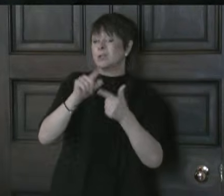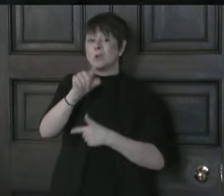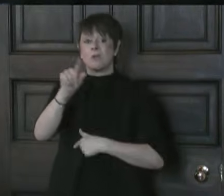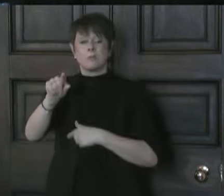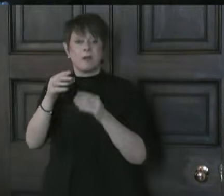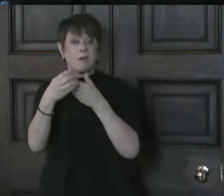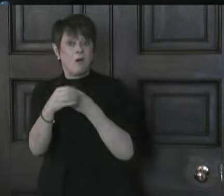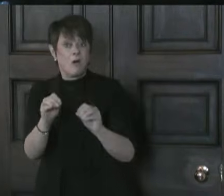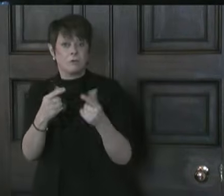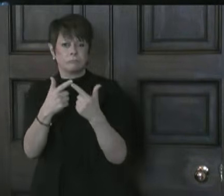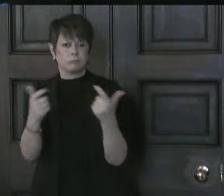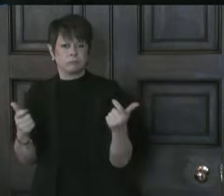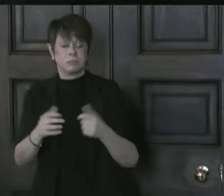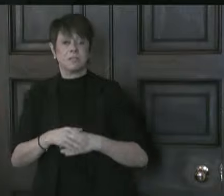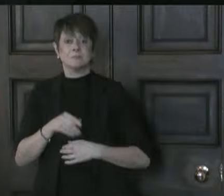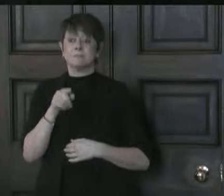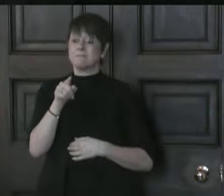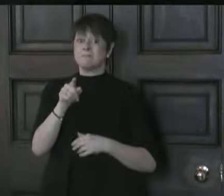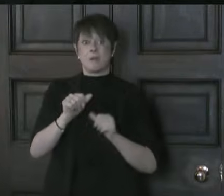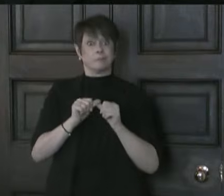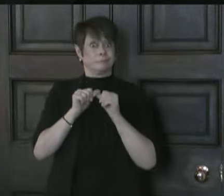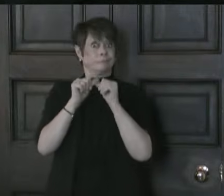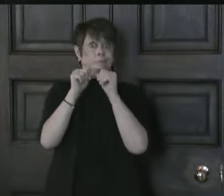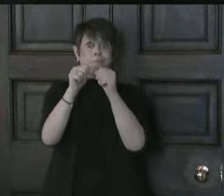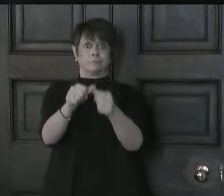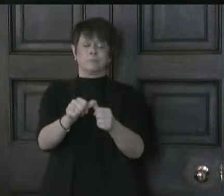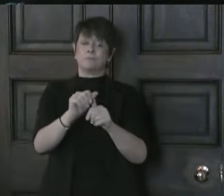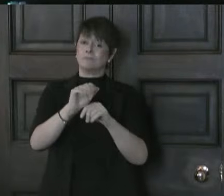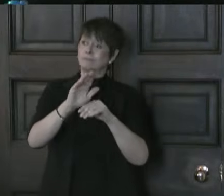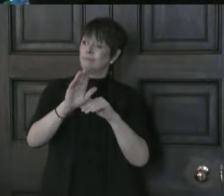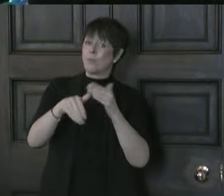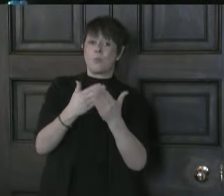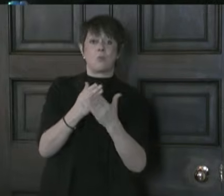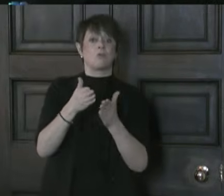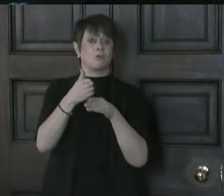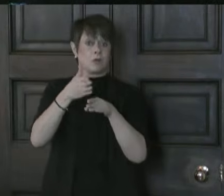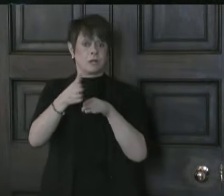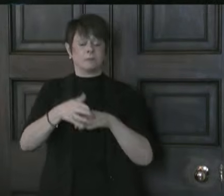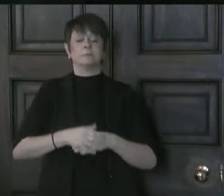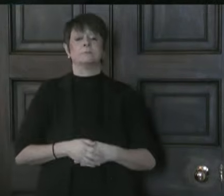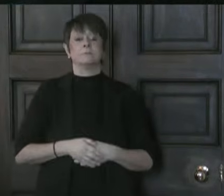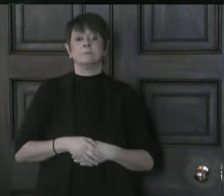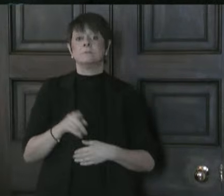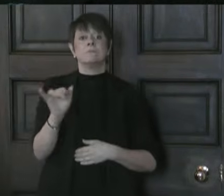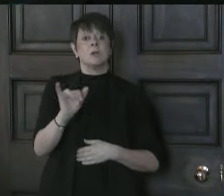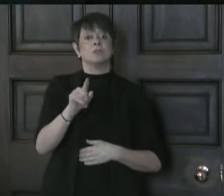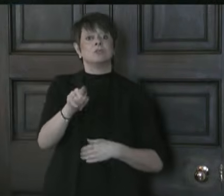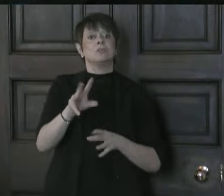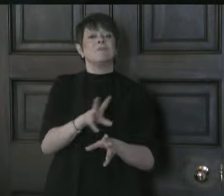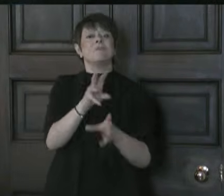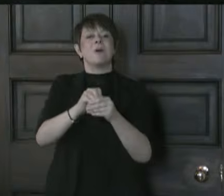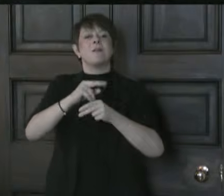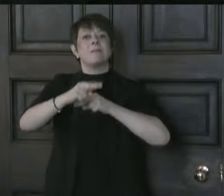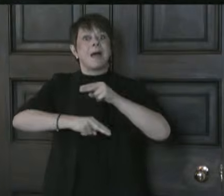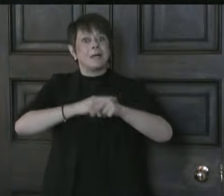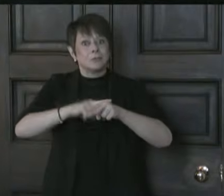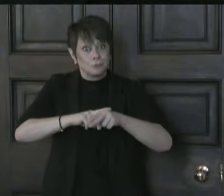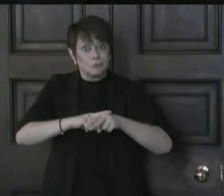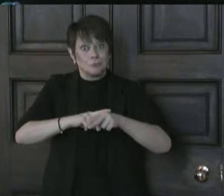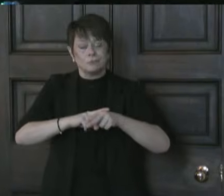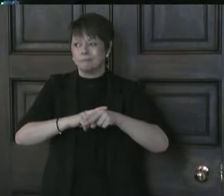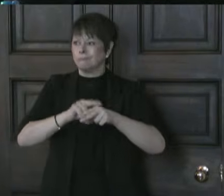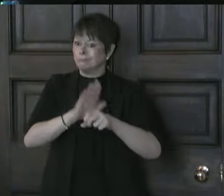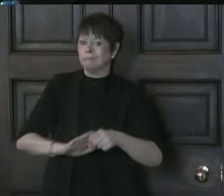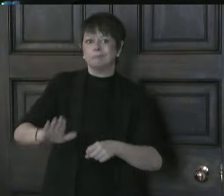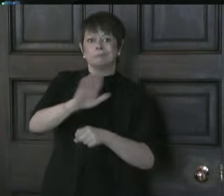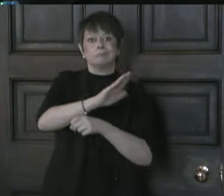This approach carried on throughout her career. Ms. Reed was also active on the national scene, contributing to the